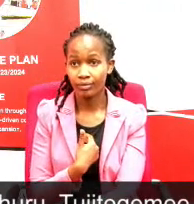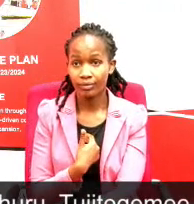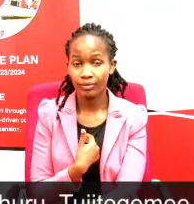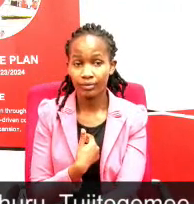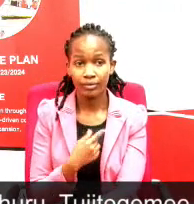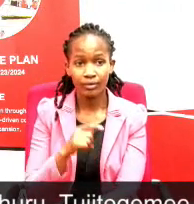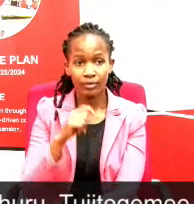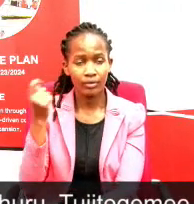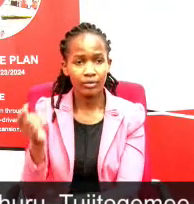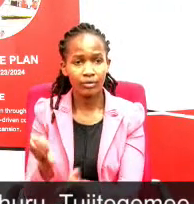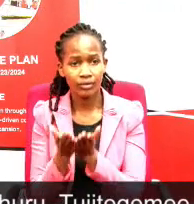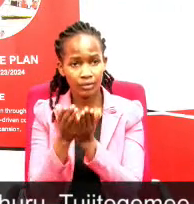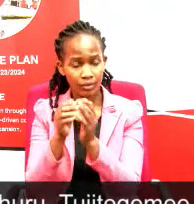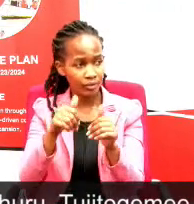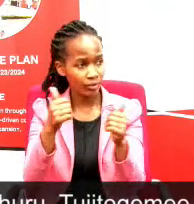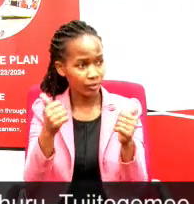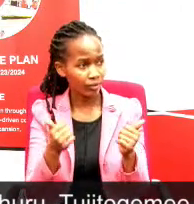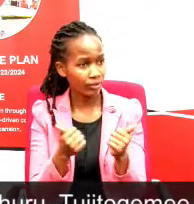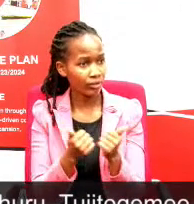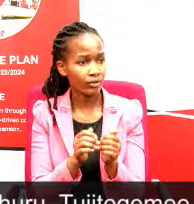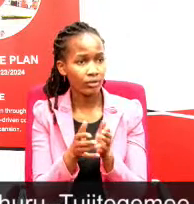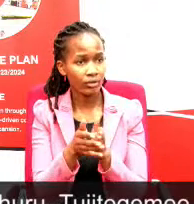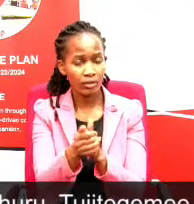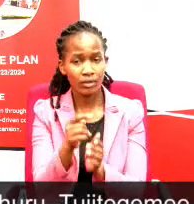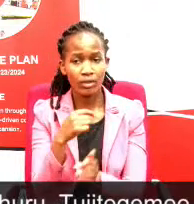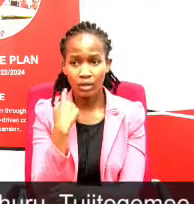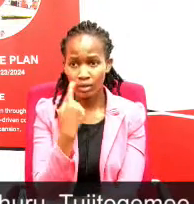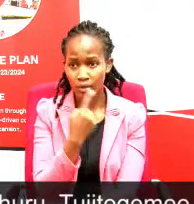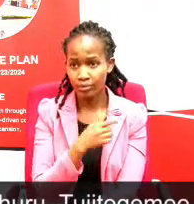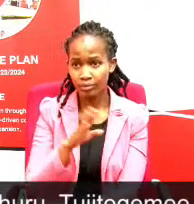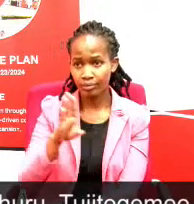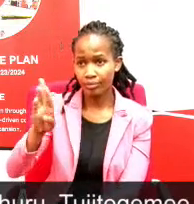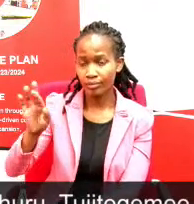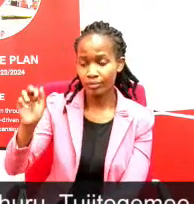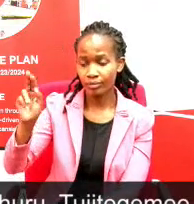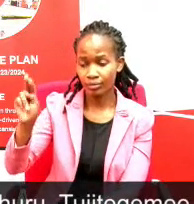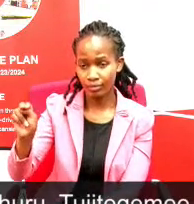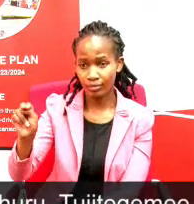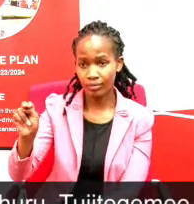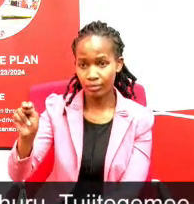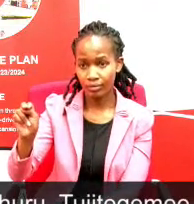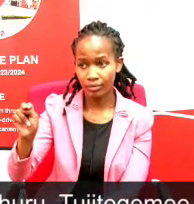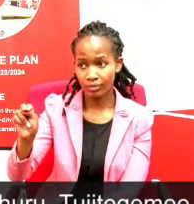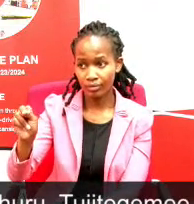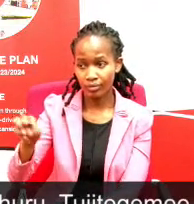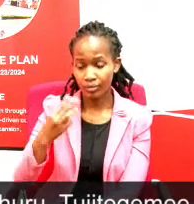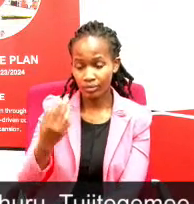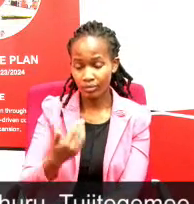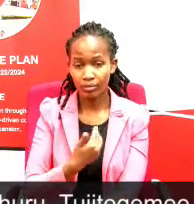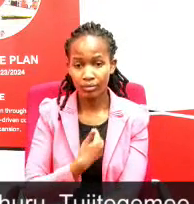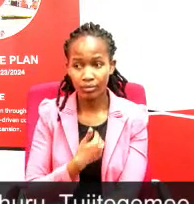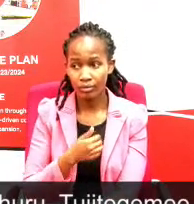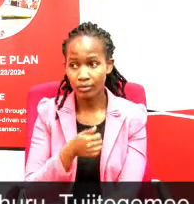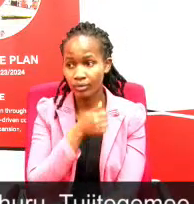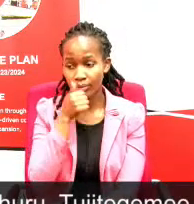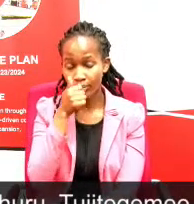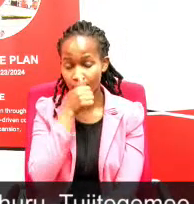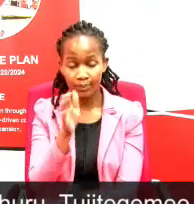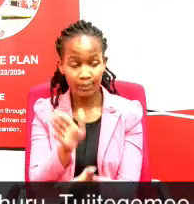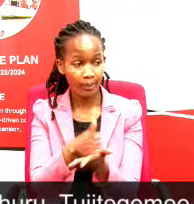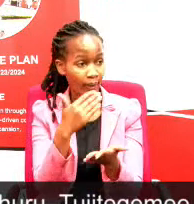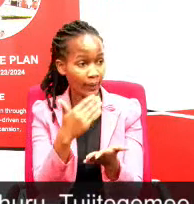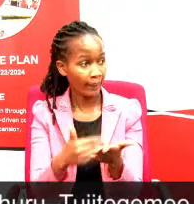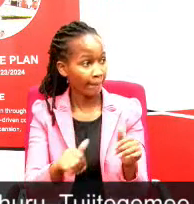Ships Agents Association, led by Mr. Brian Nyaoke. We have the Private Sector